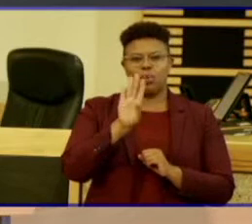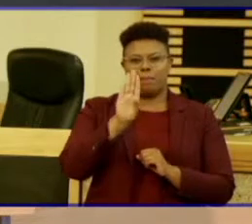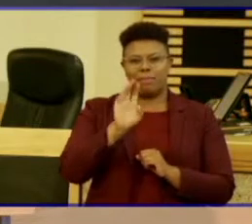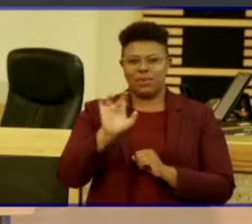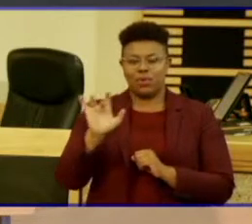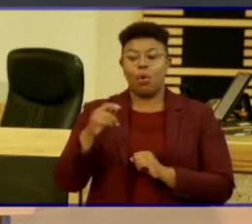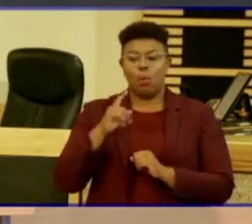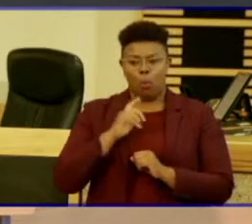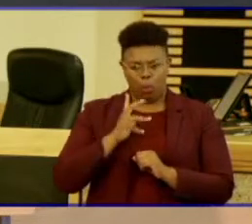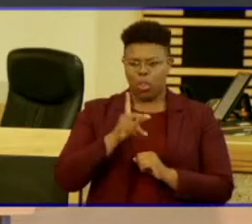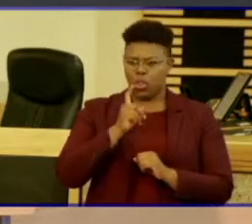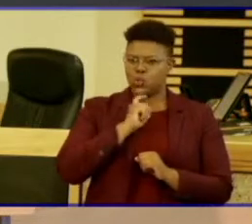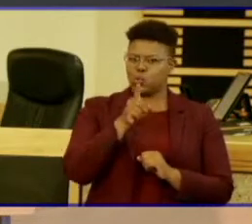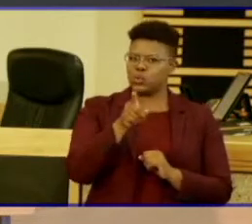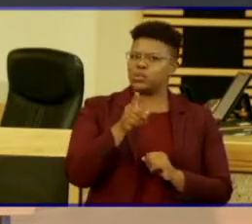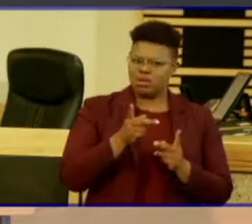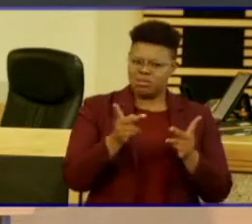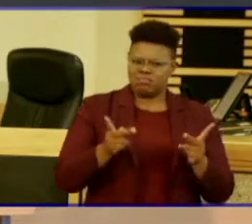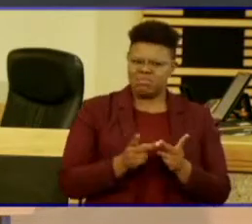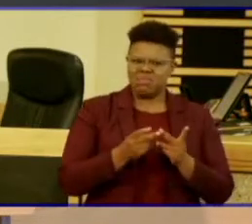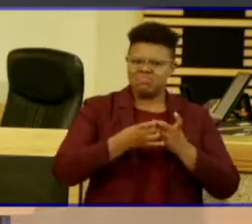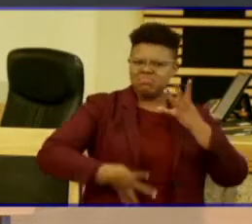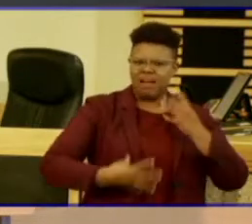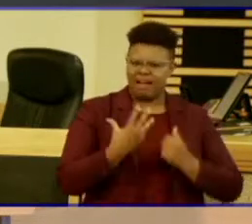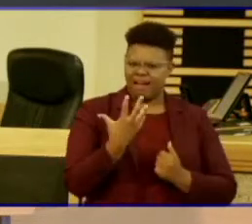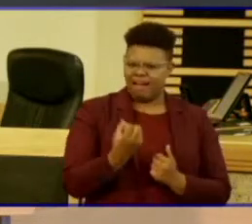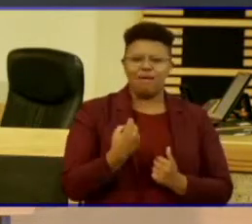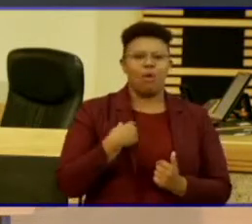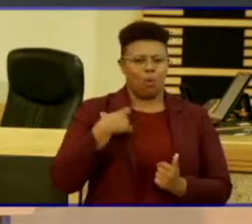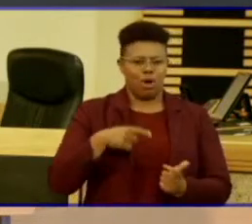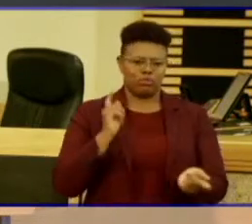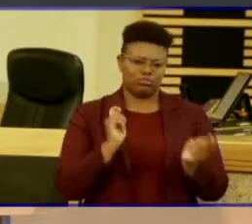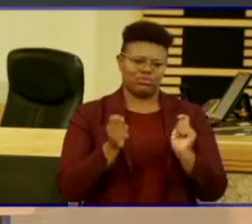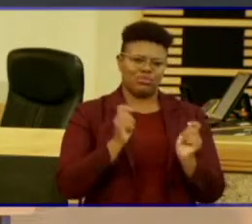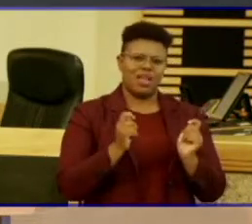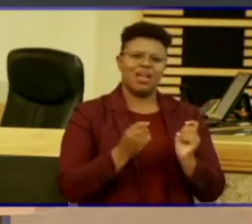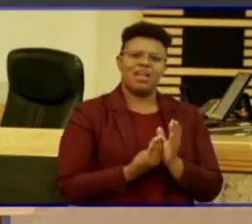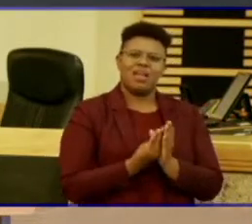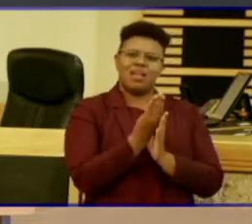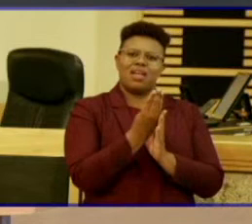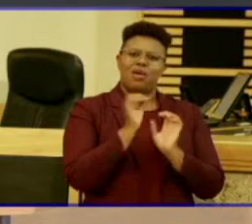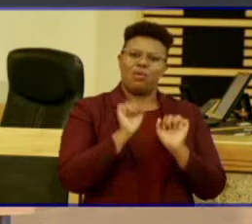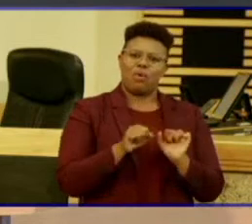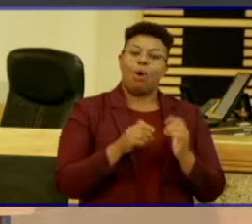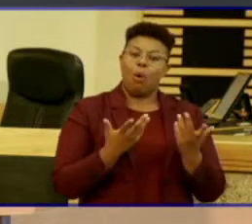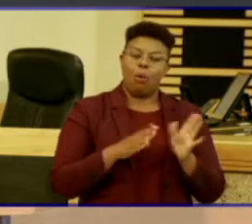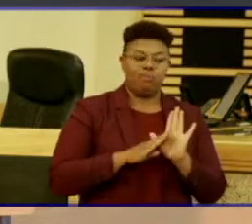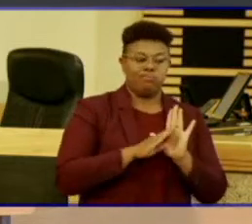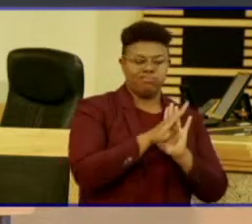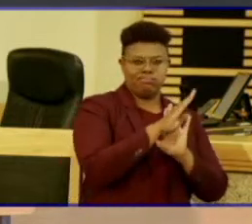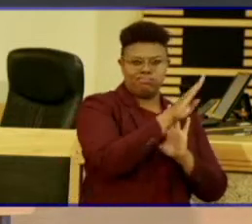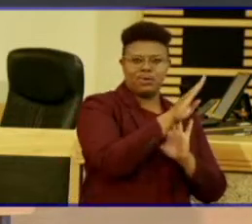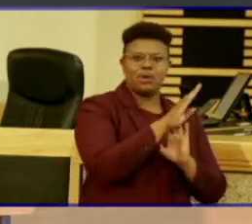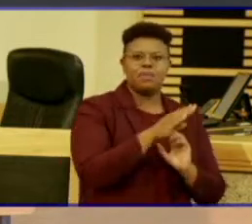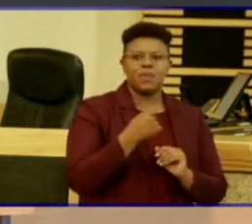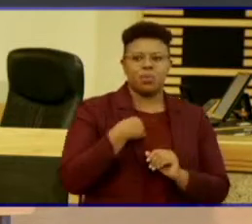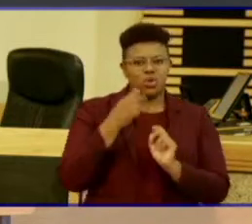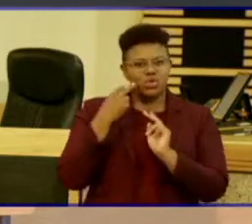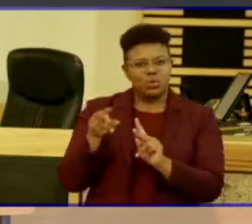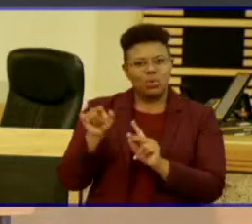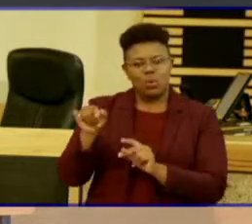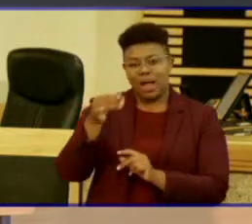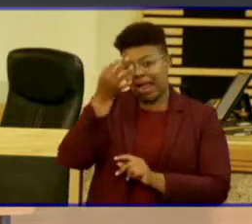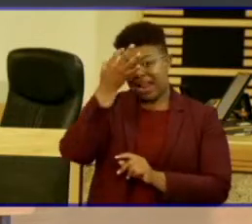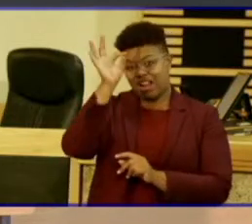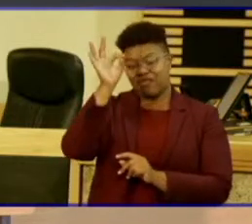this portfolio to transform the property sector. This year, we'll see the completion and handover of the government